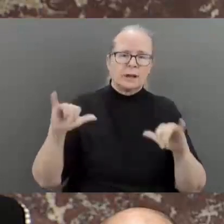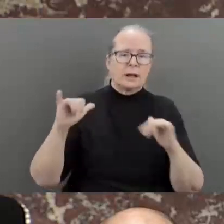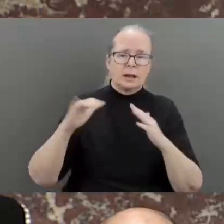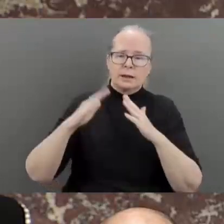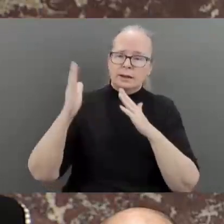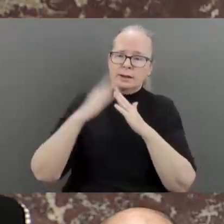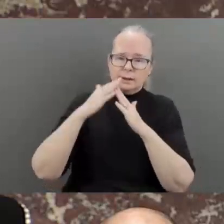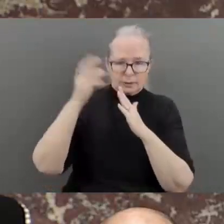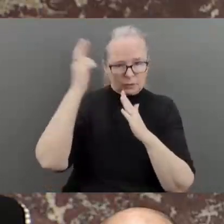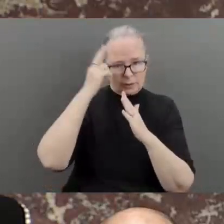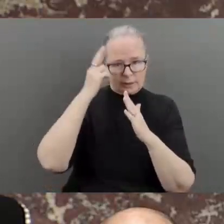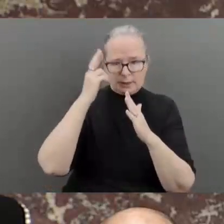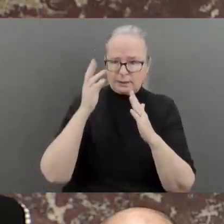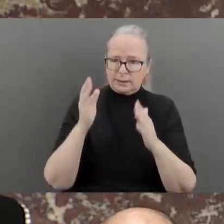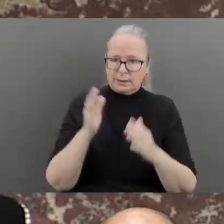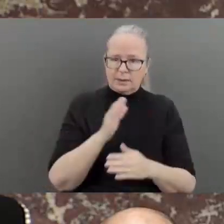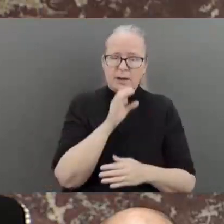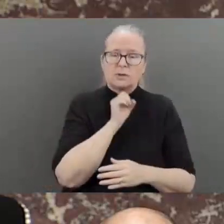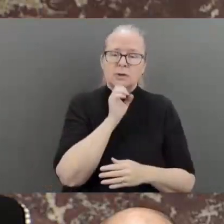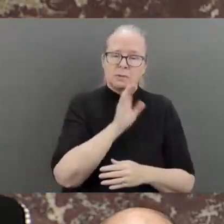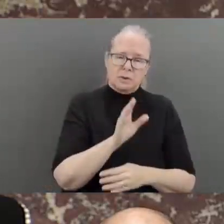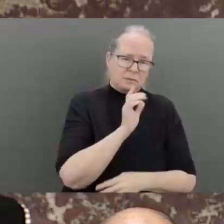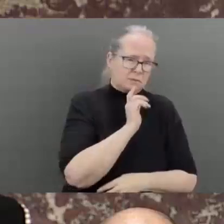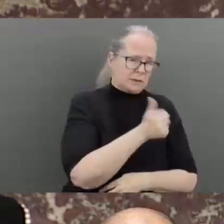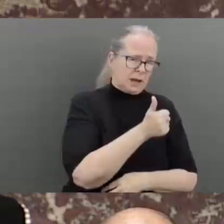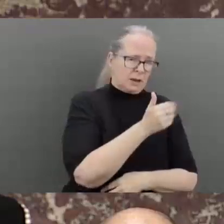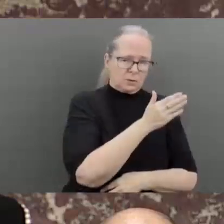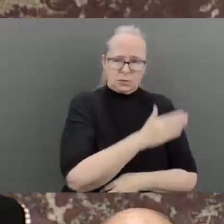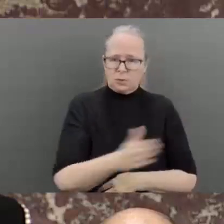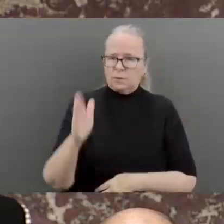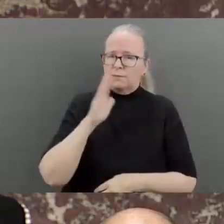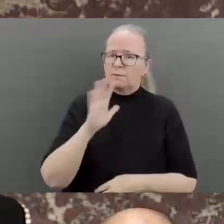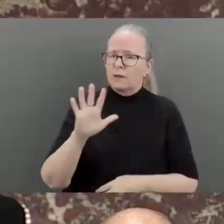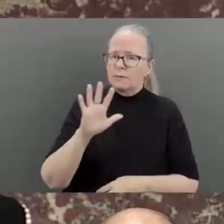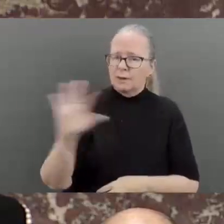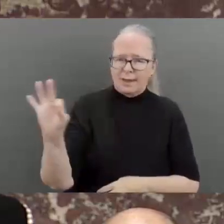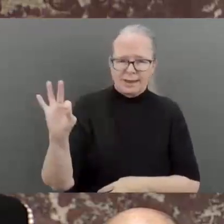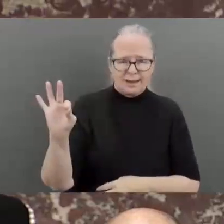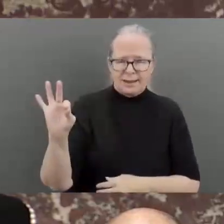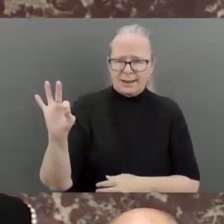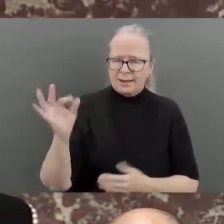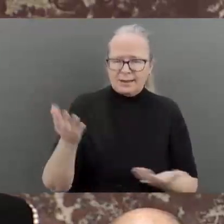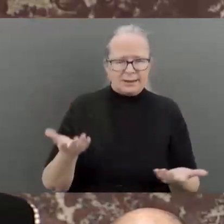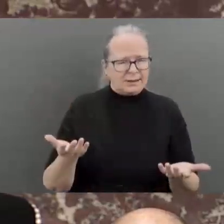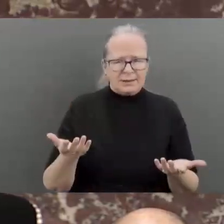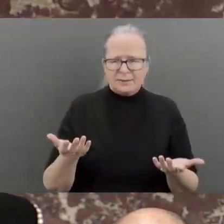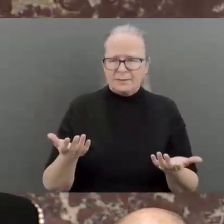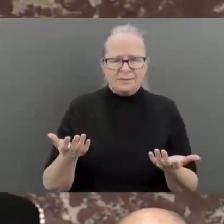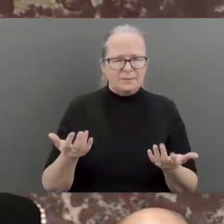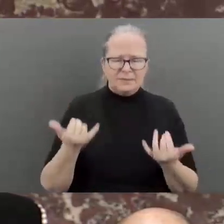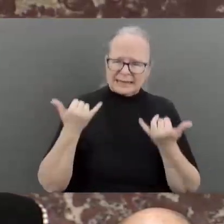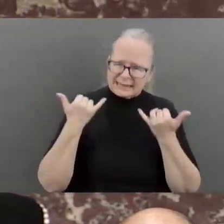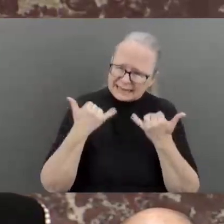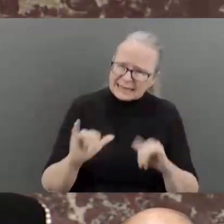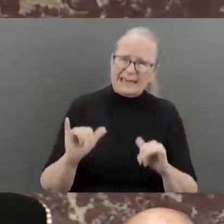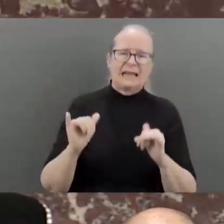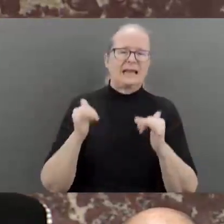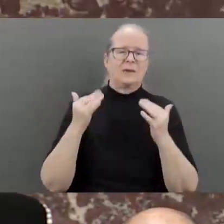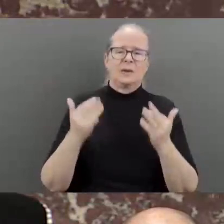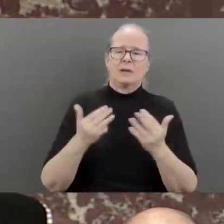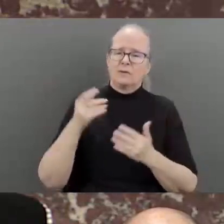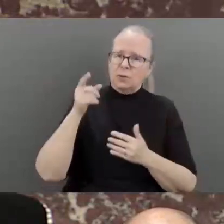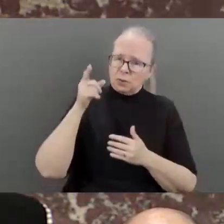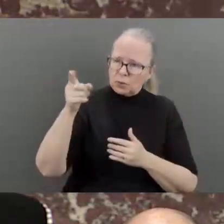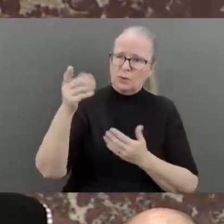report, experts continue to provide this government with the solutions needed to save lives. more treatment beds, prescribed and non-prescribed